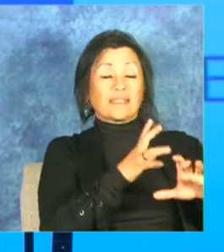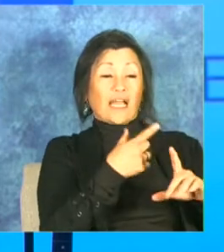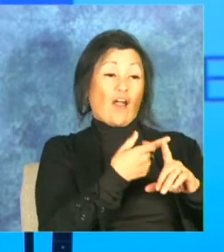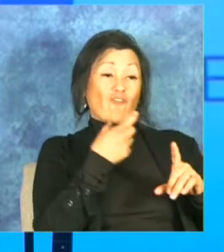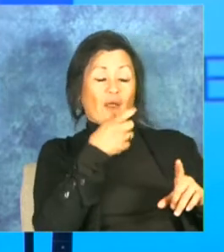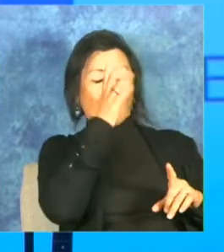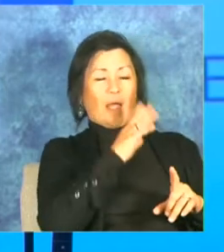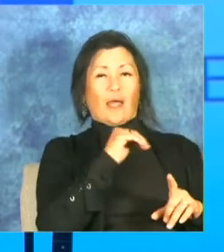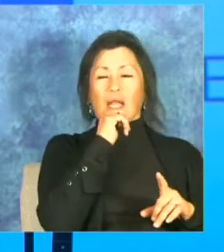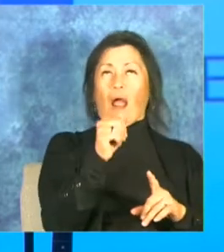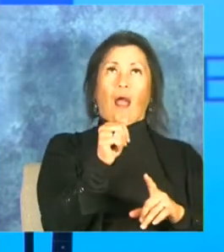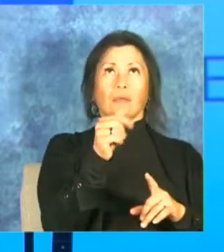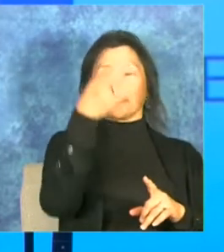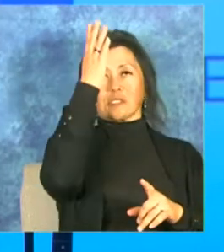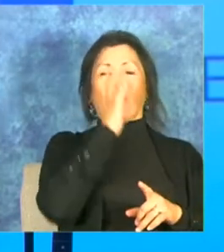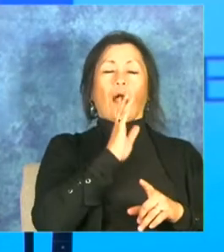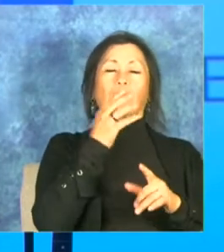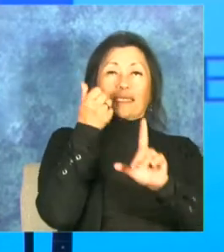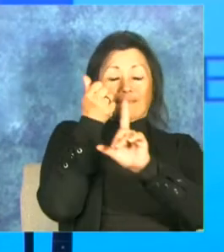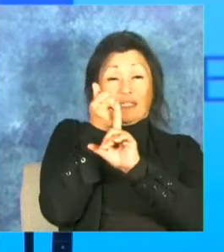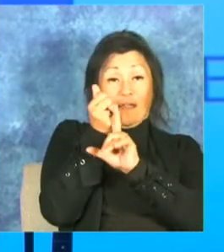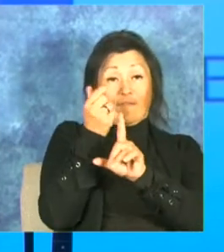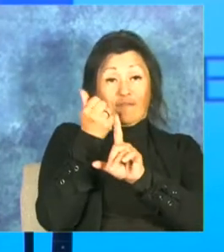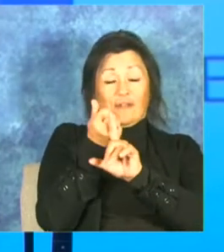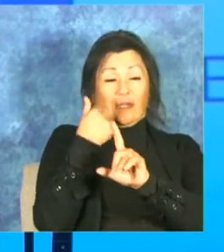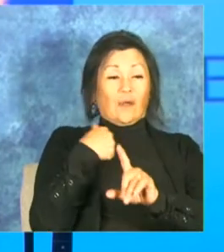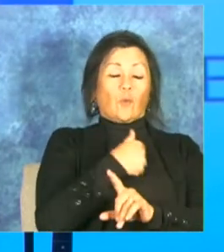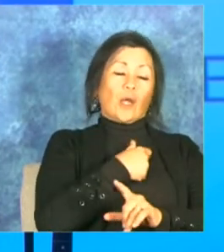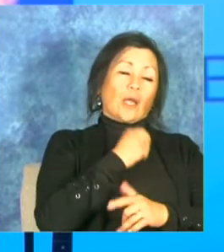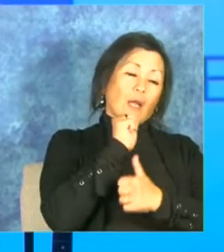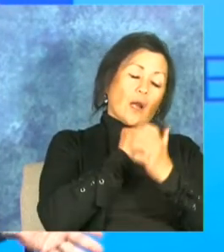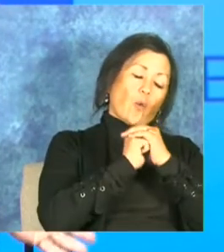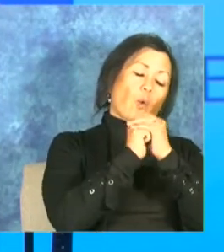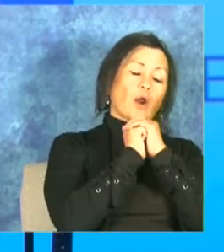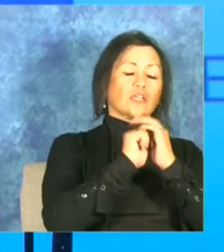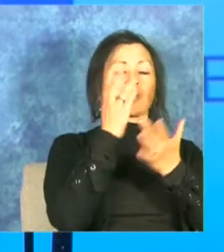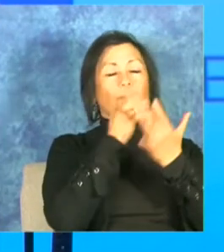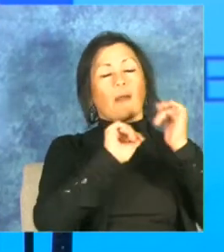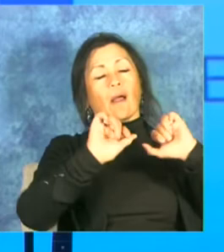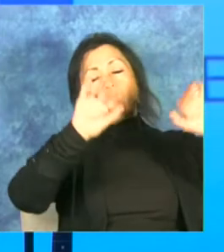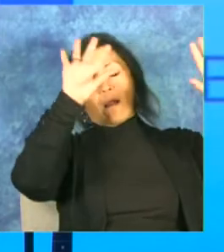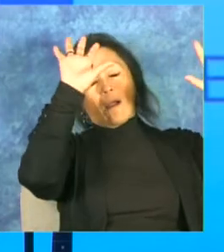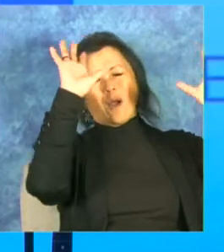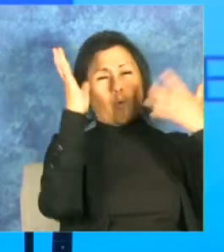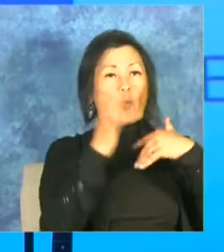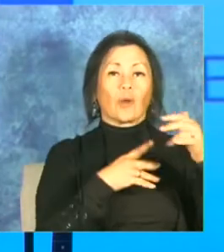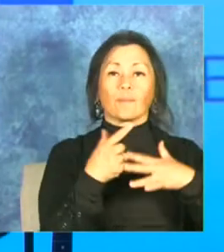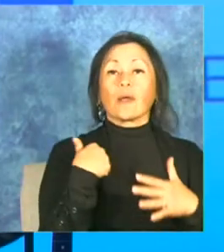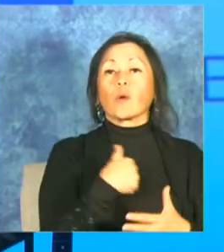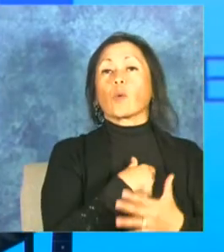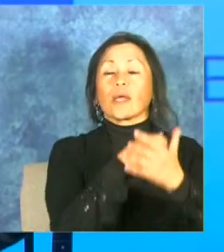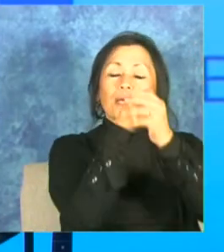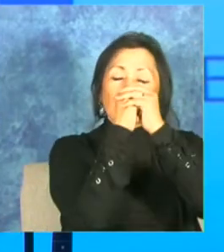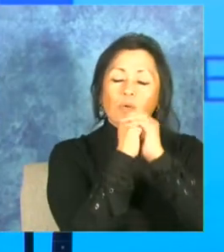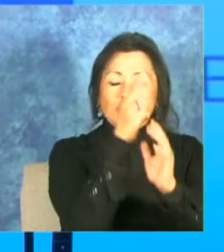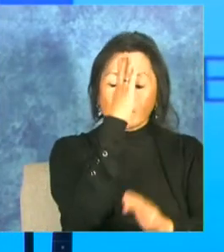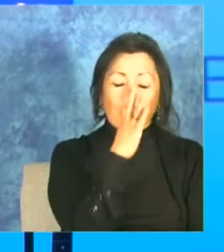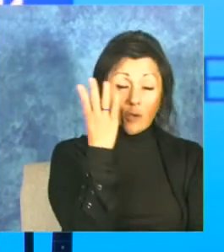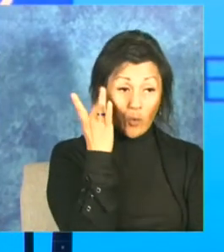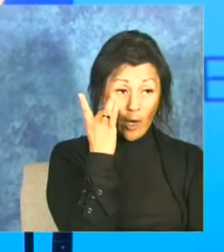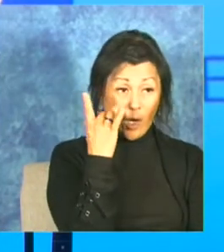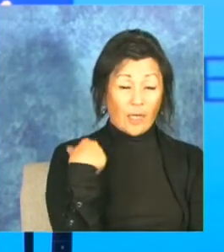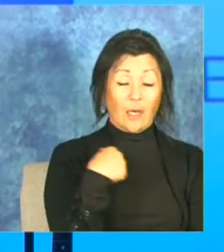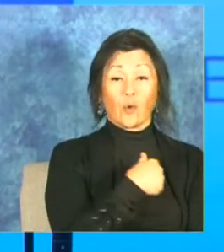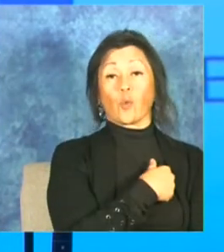blesser. We worship, we lift our hands. I don't care whether you lift your hands or whether you don't, but we worship God because